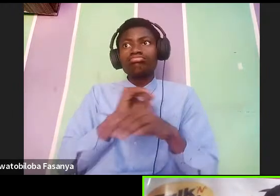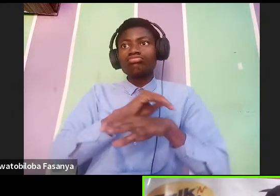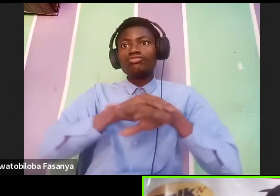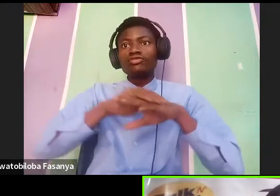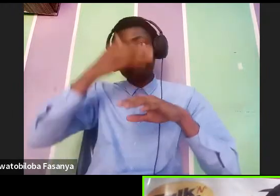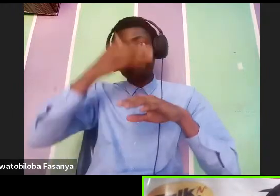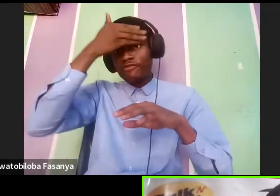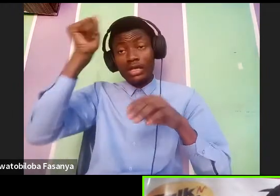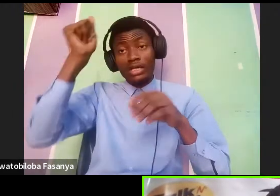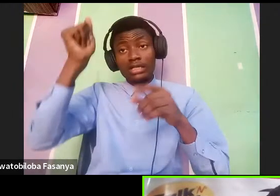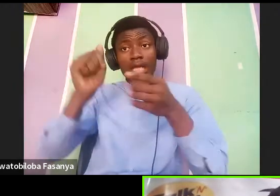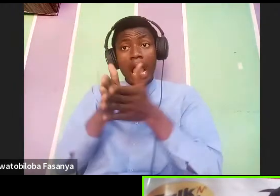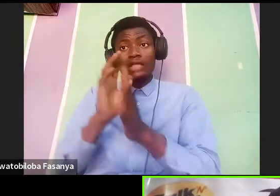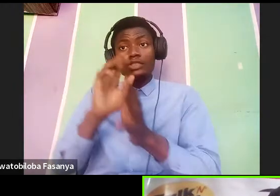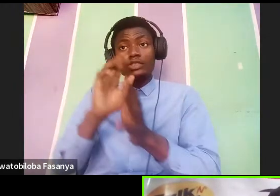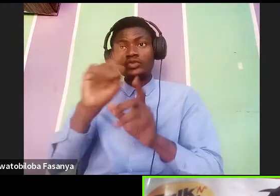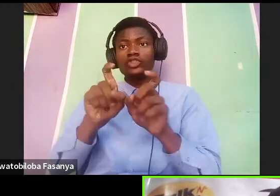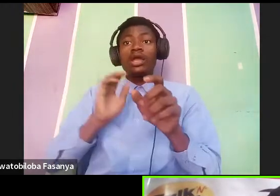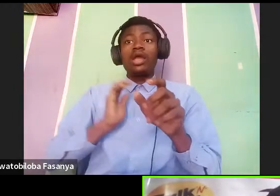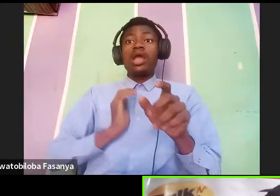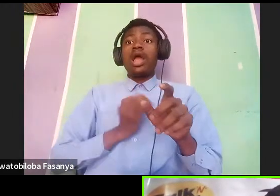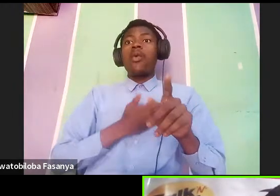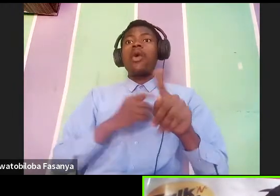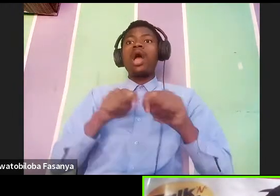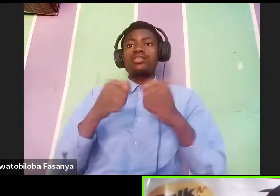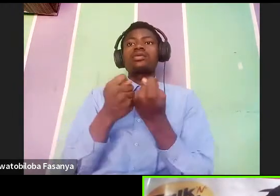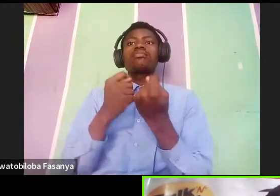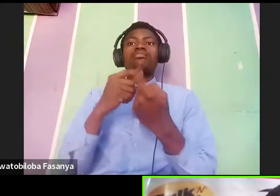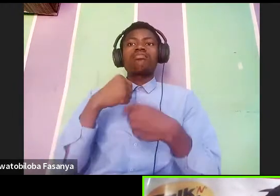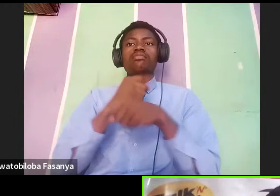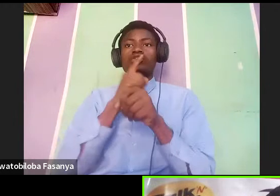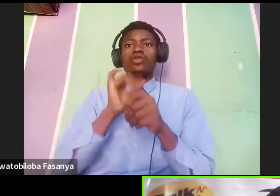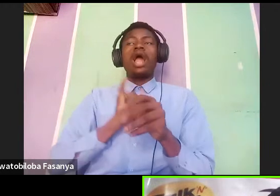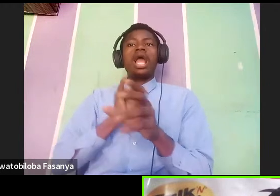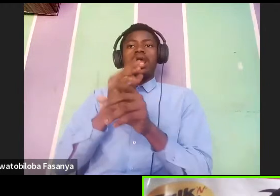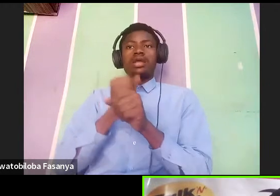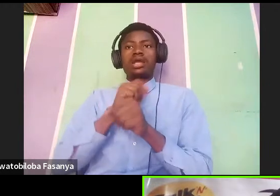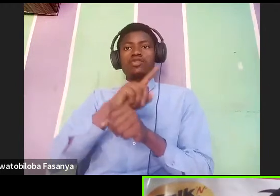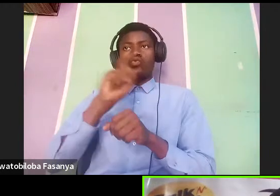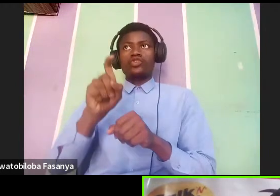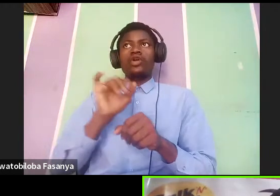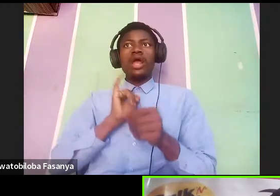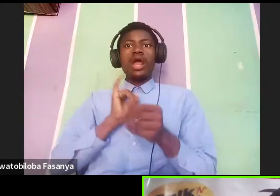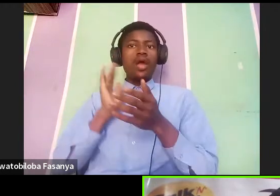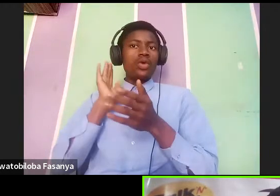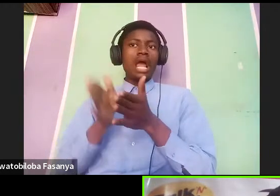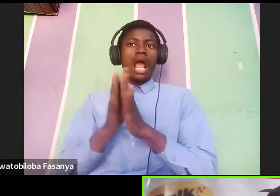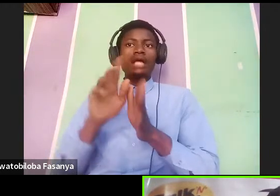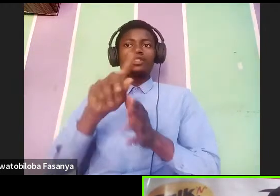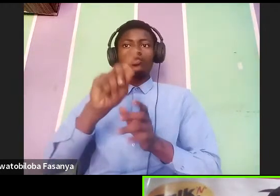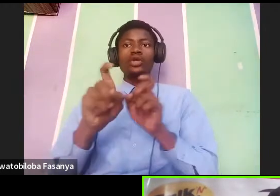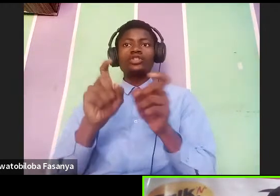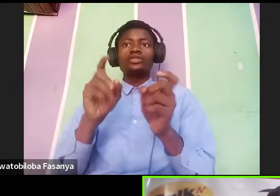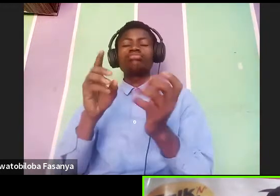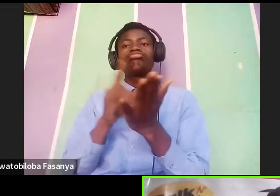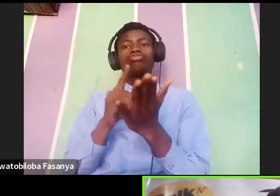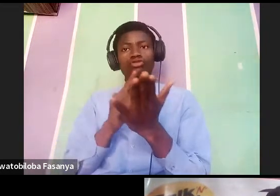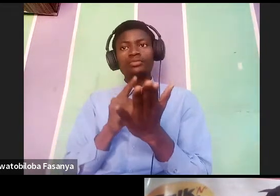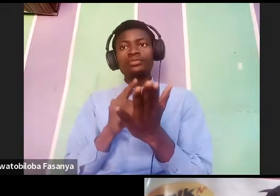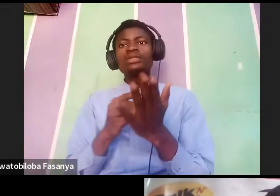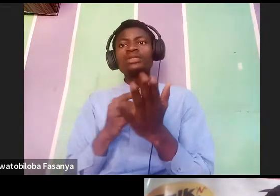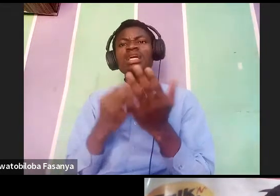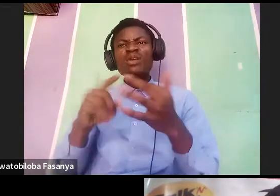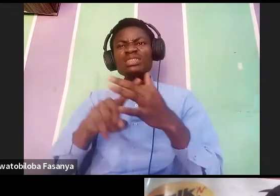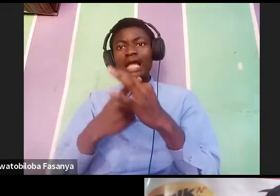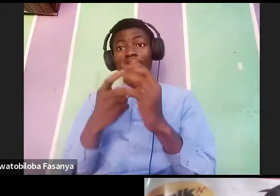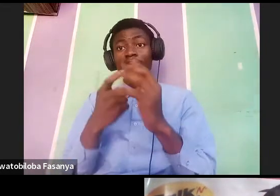make sure that the questions gets to me, and I'm going to be asking the doctors. So Dr. Toby, let's start right away.